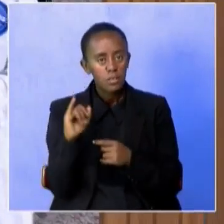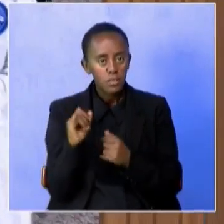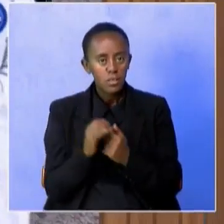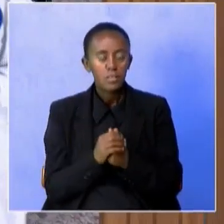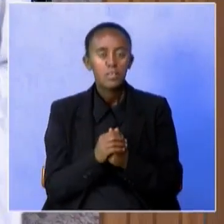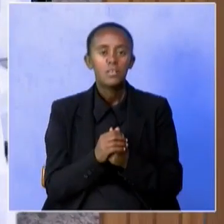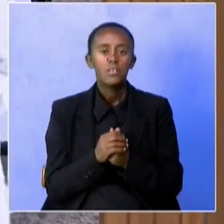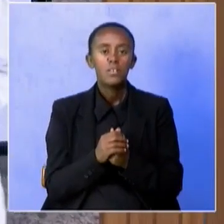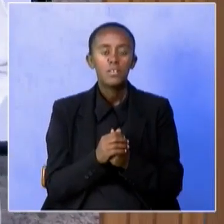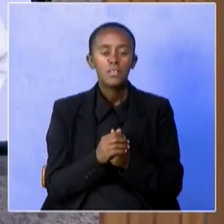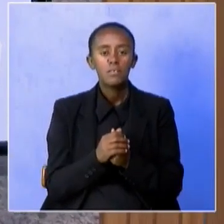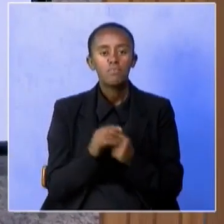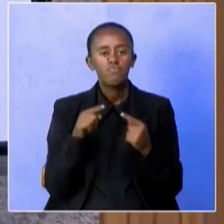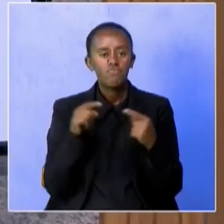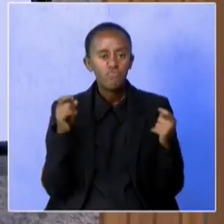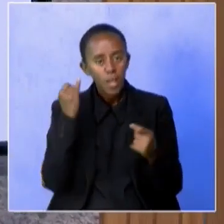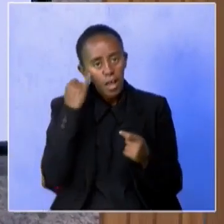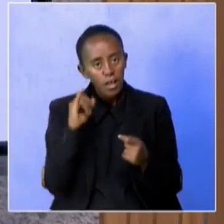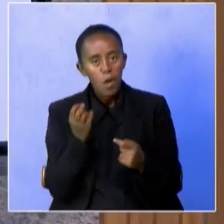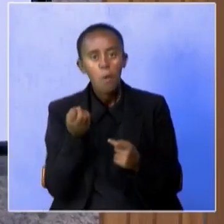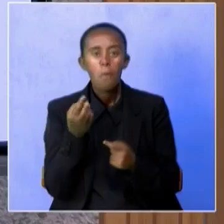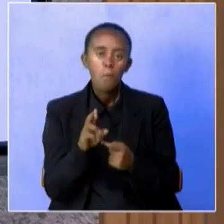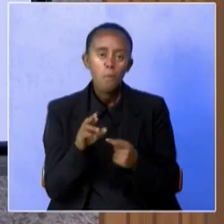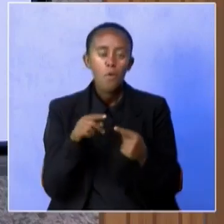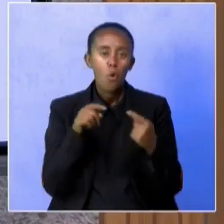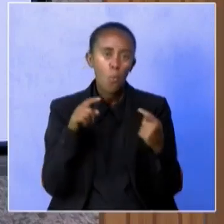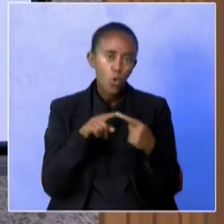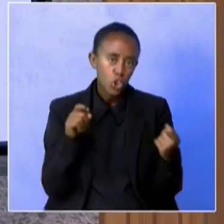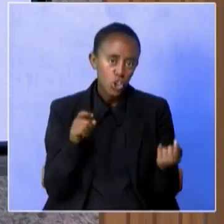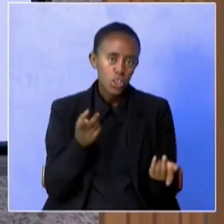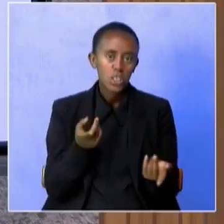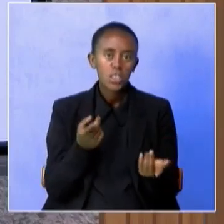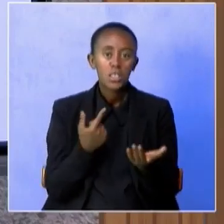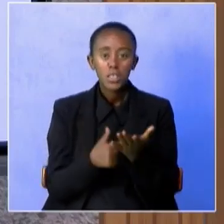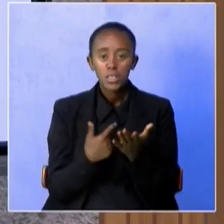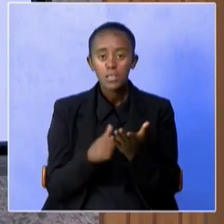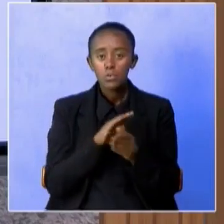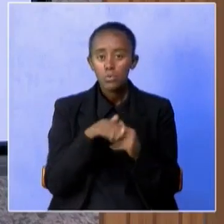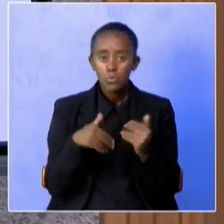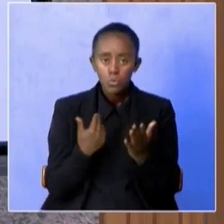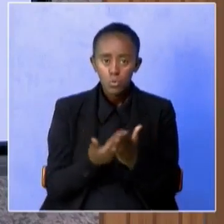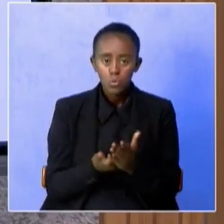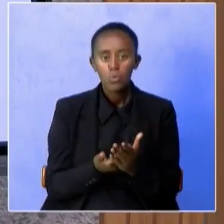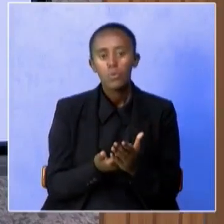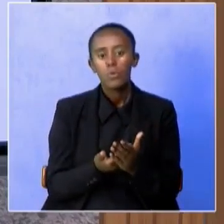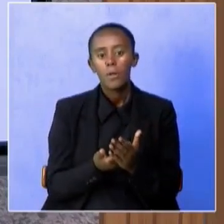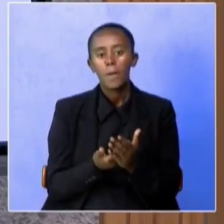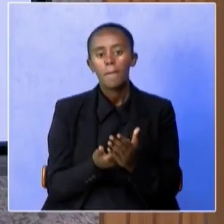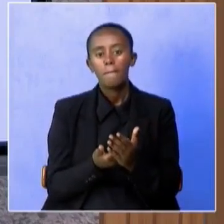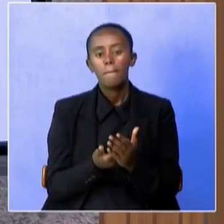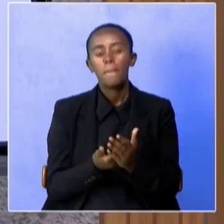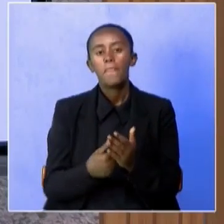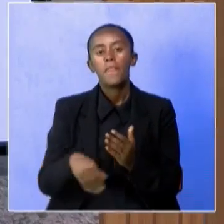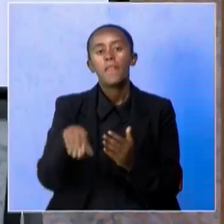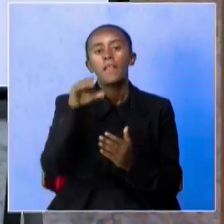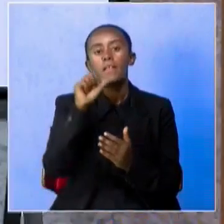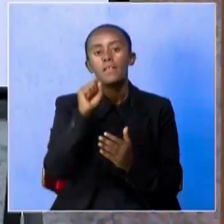Contrast of idea and also opposition. So these are subordinating